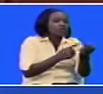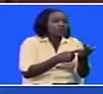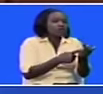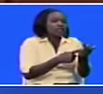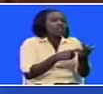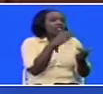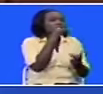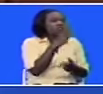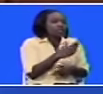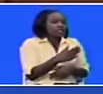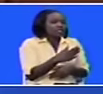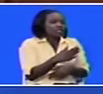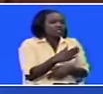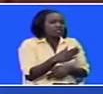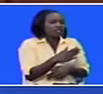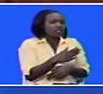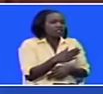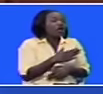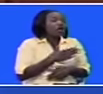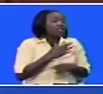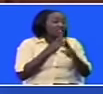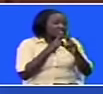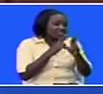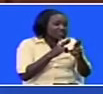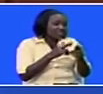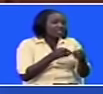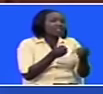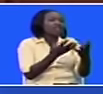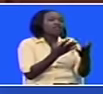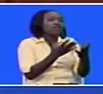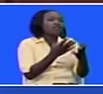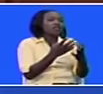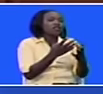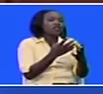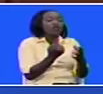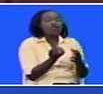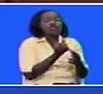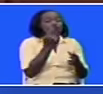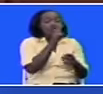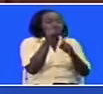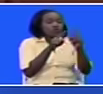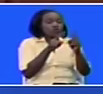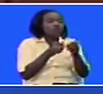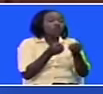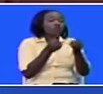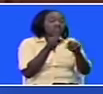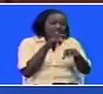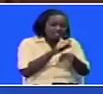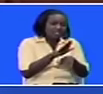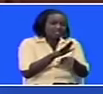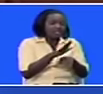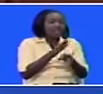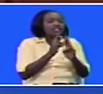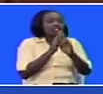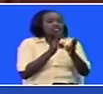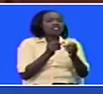Mr. Speaker, we are... Results are announced manually, Mr. Speaker. It's only the question of transmission of results that has been provided